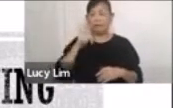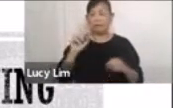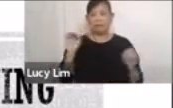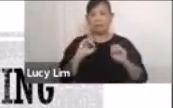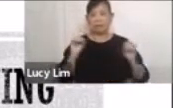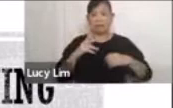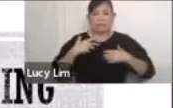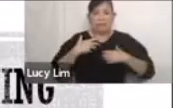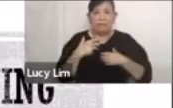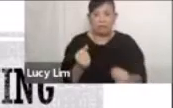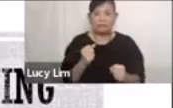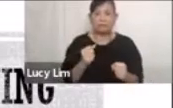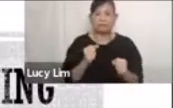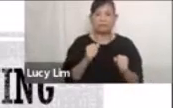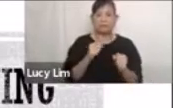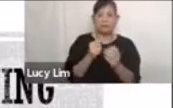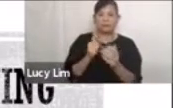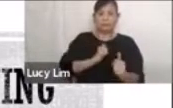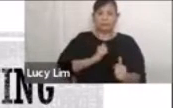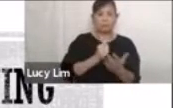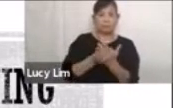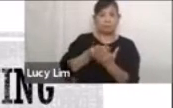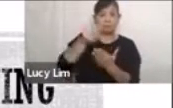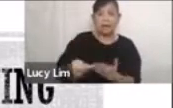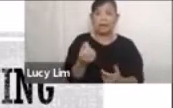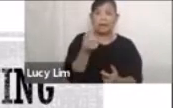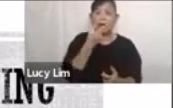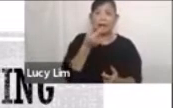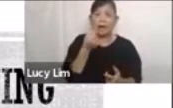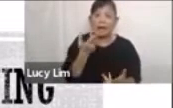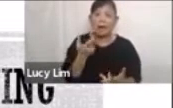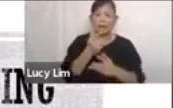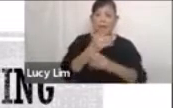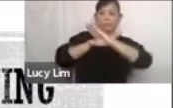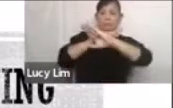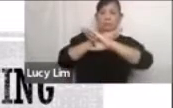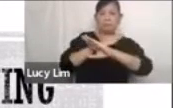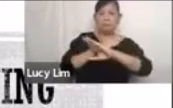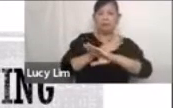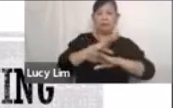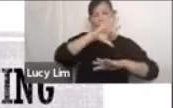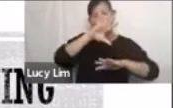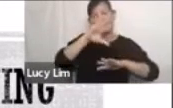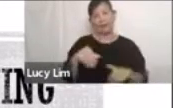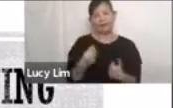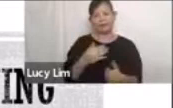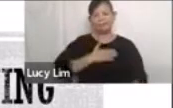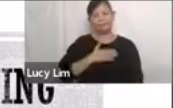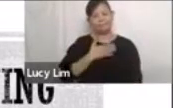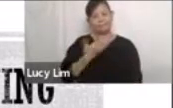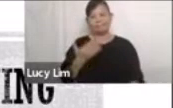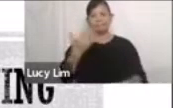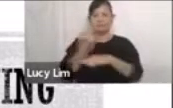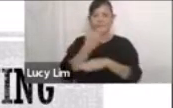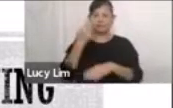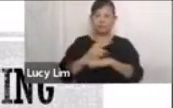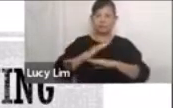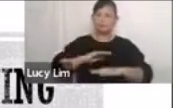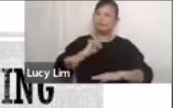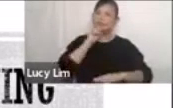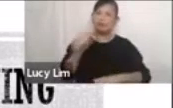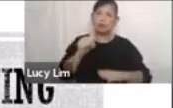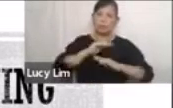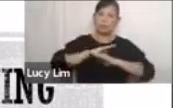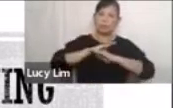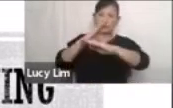buy contraceptives, so we willingly allow unprotected sex and the males later buy the after pill the